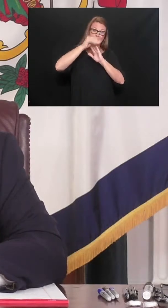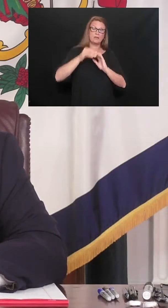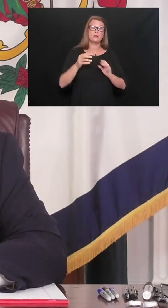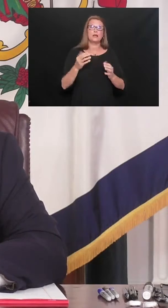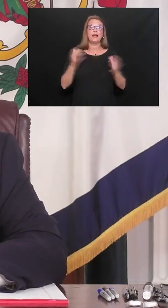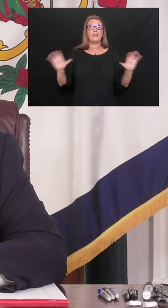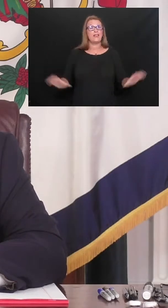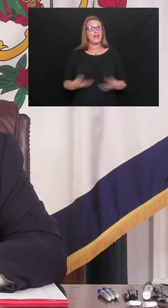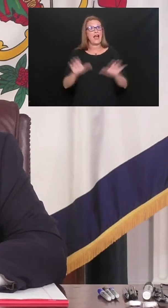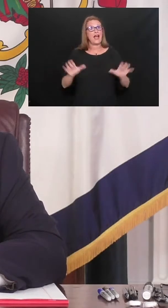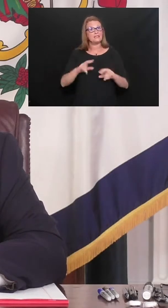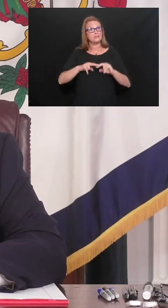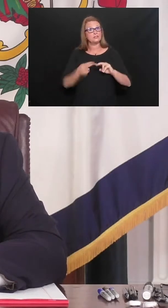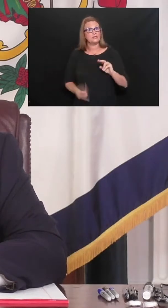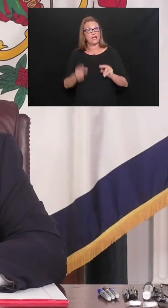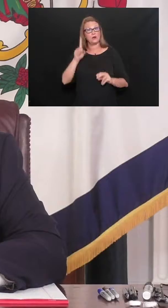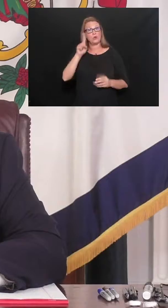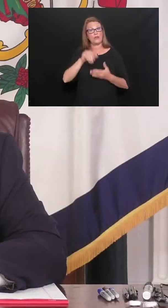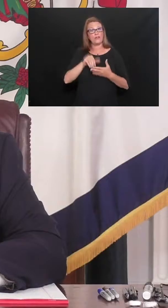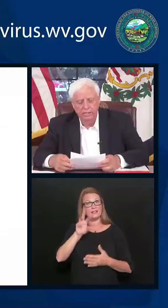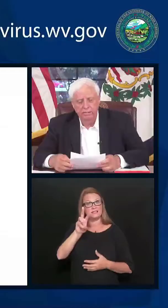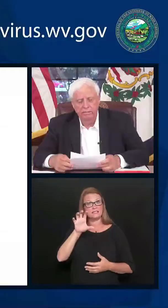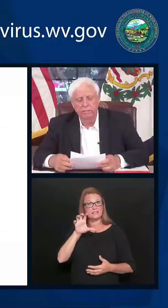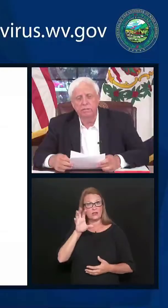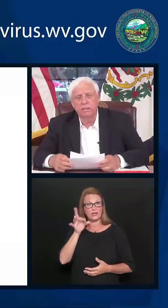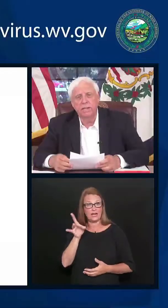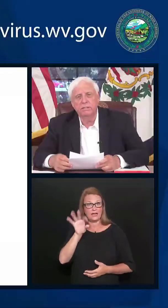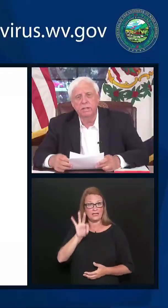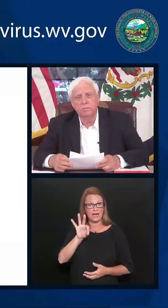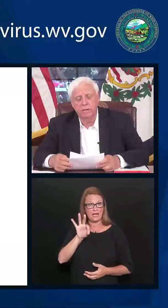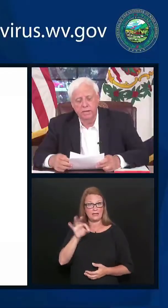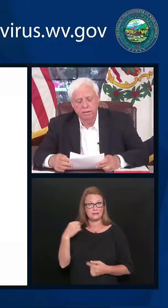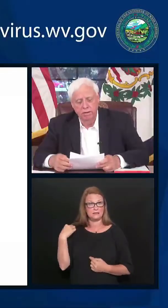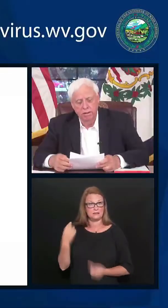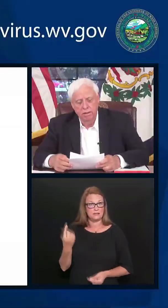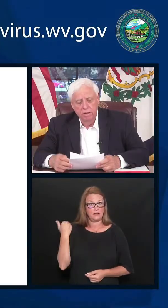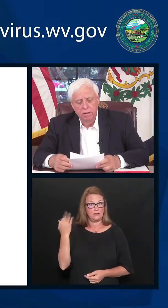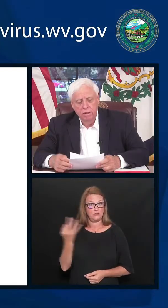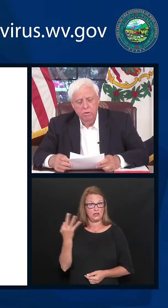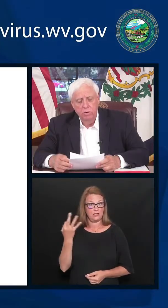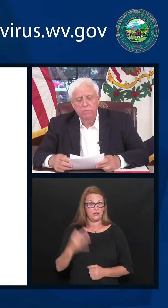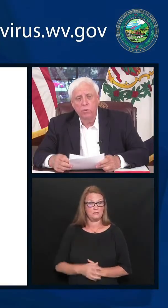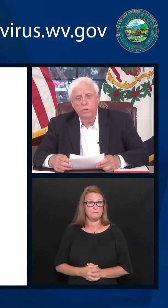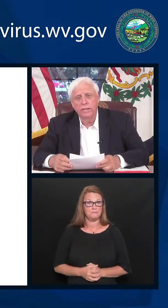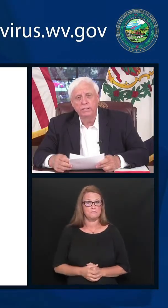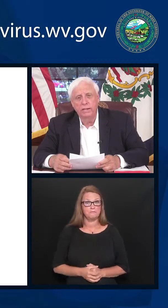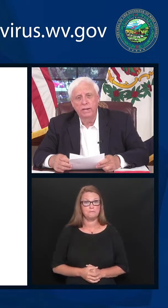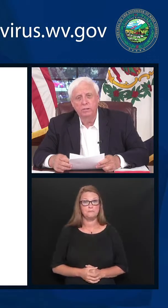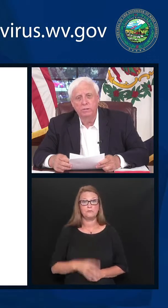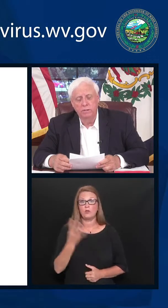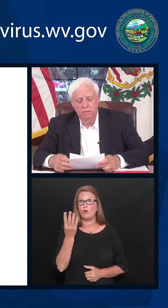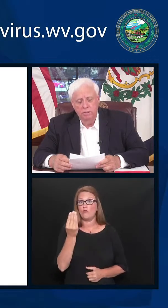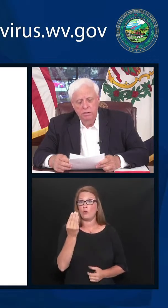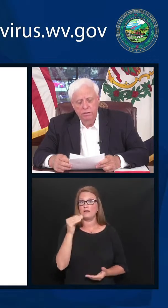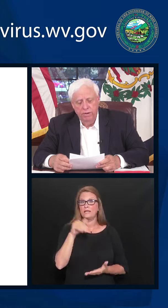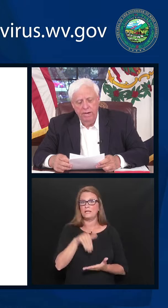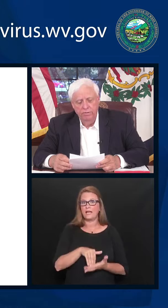active cases are down 1,689 cases since the last update. We're at